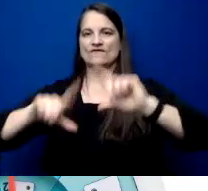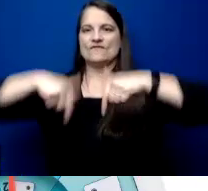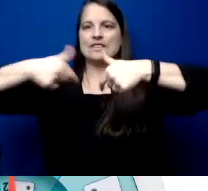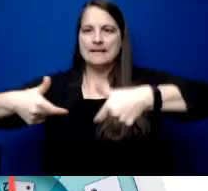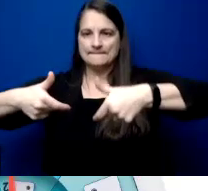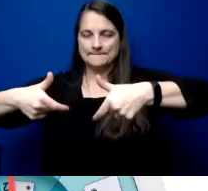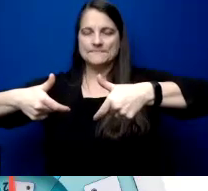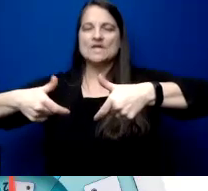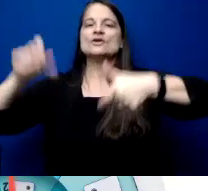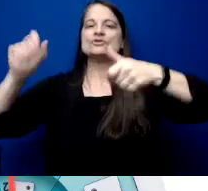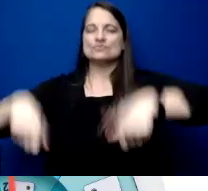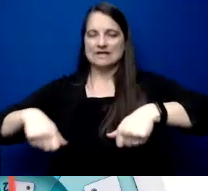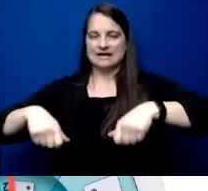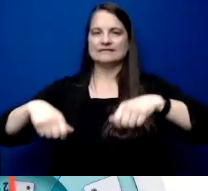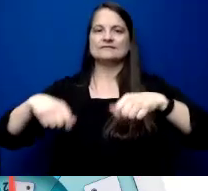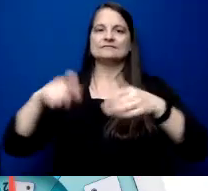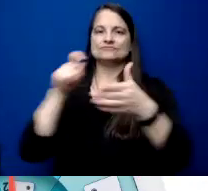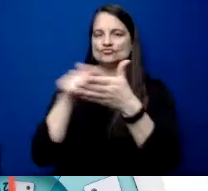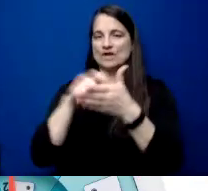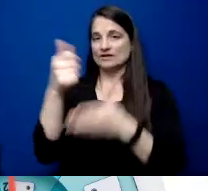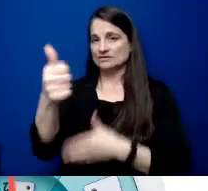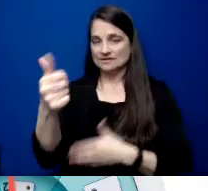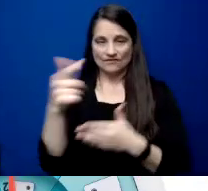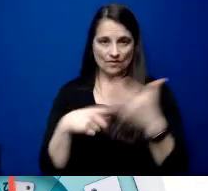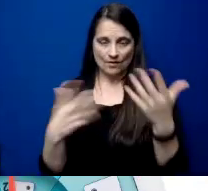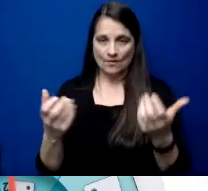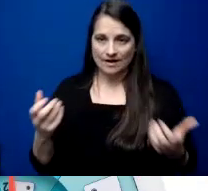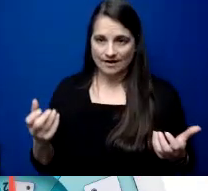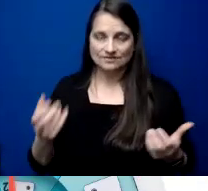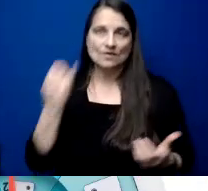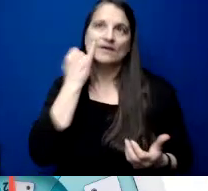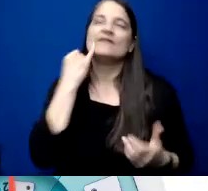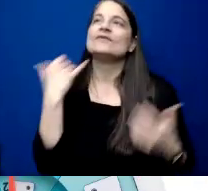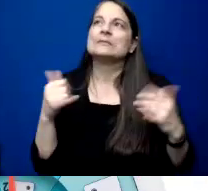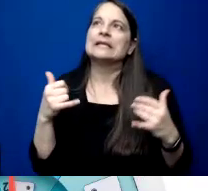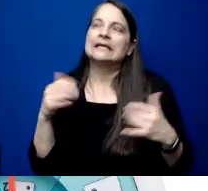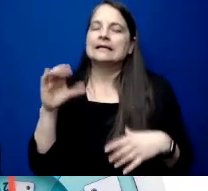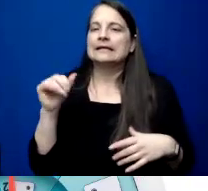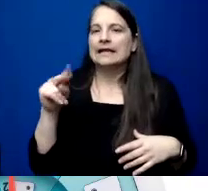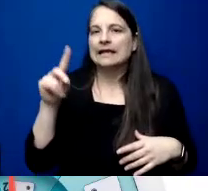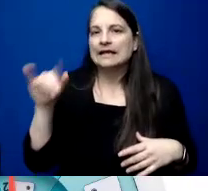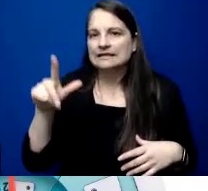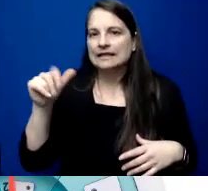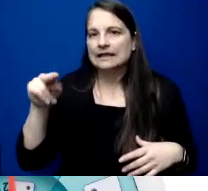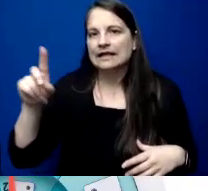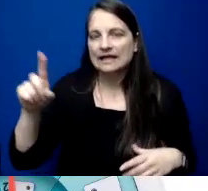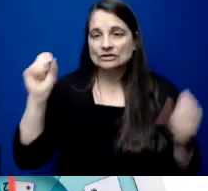then you can put customized options in there for your game night. So if you're playing Candyland, you can put